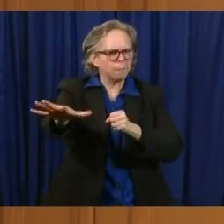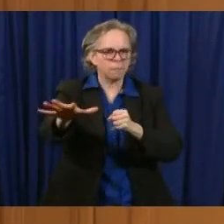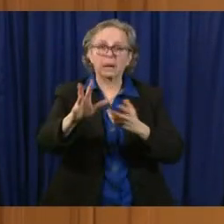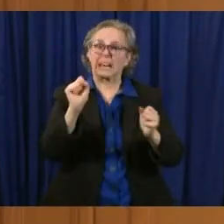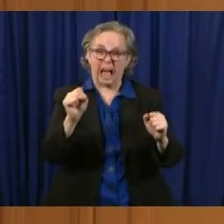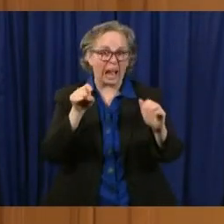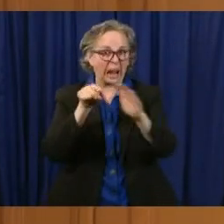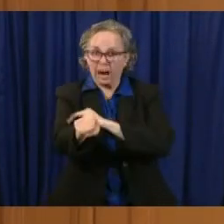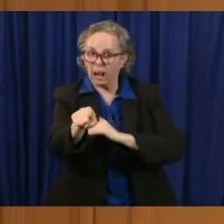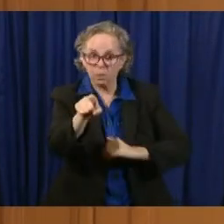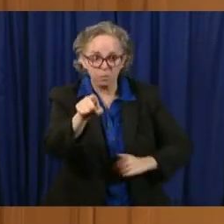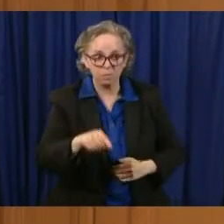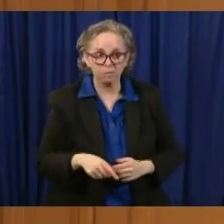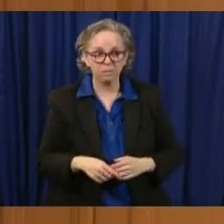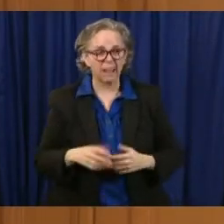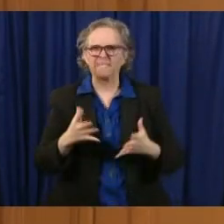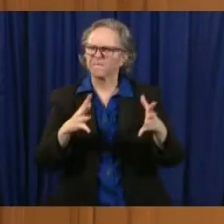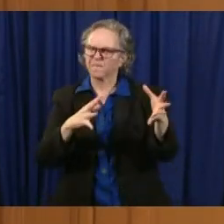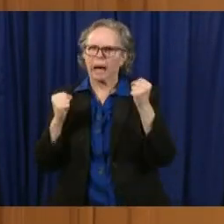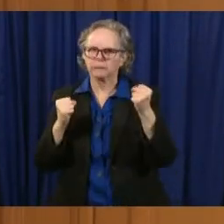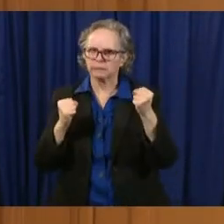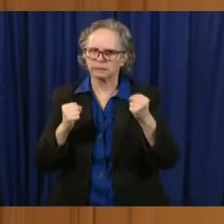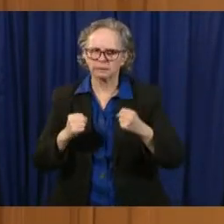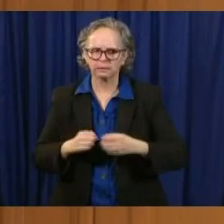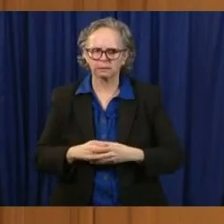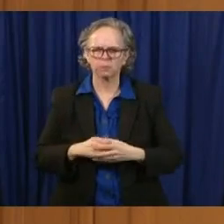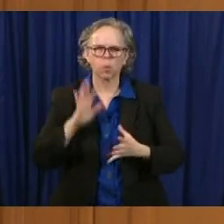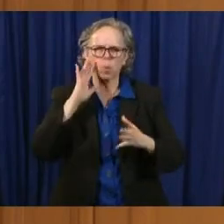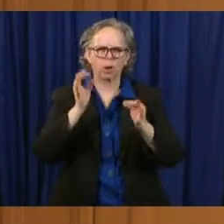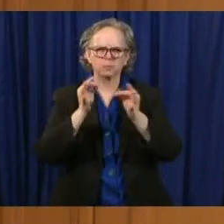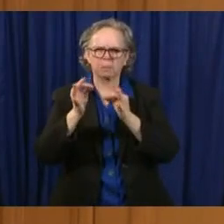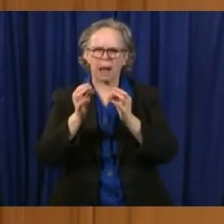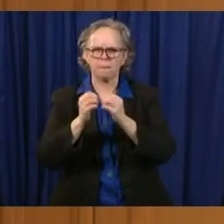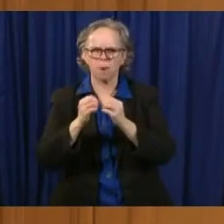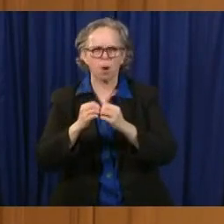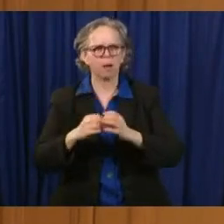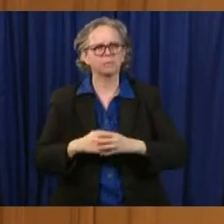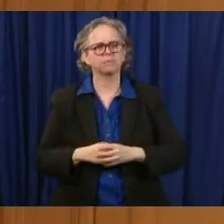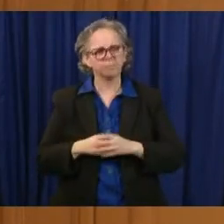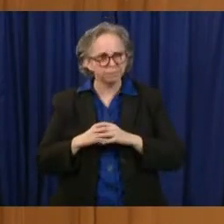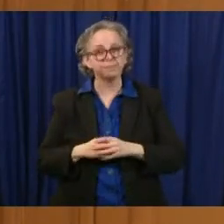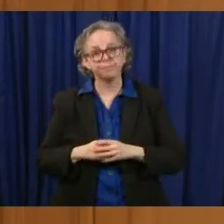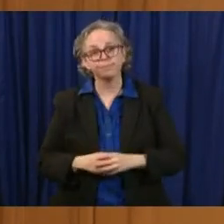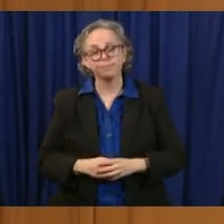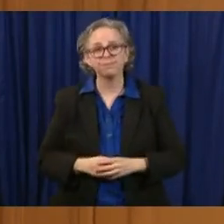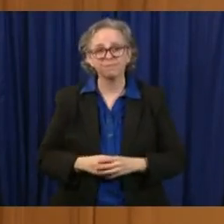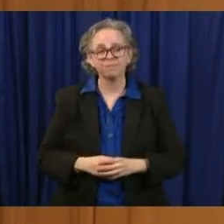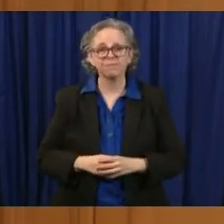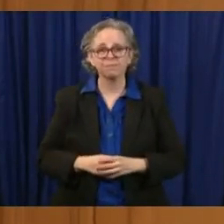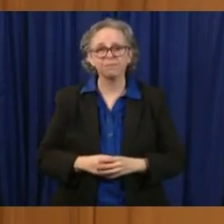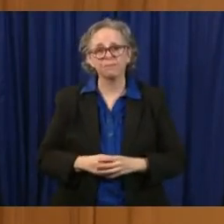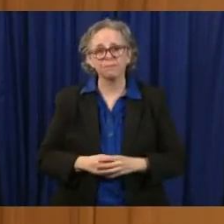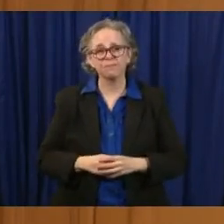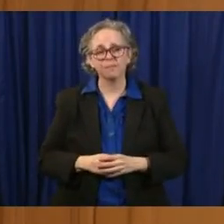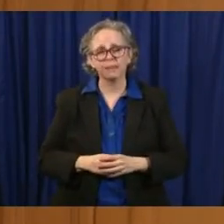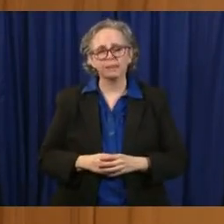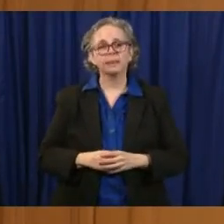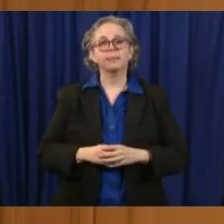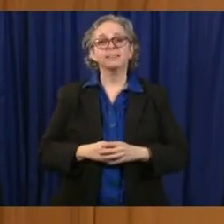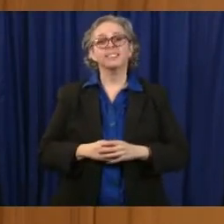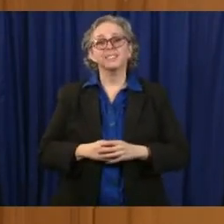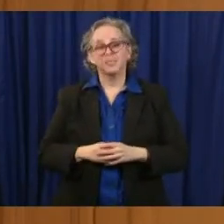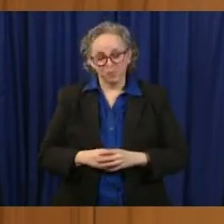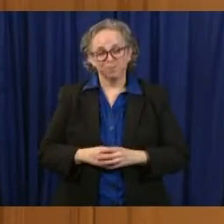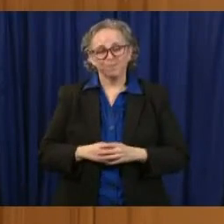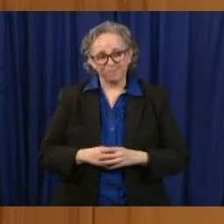something we're going to talk a little more about today. Next slide. Okay. So as Governor